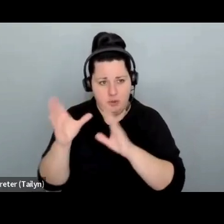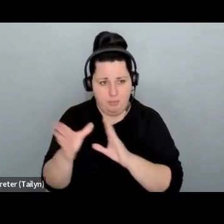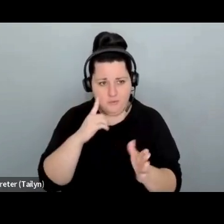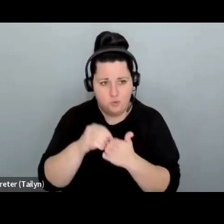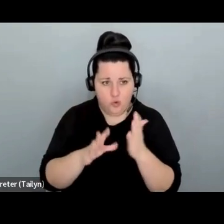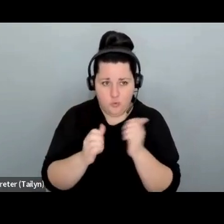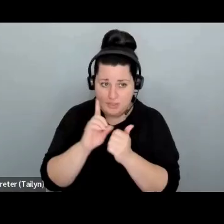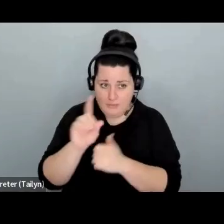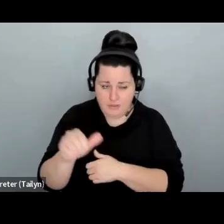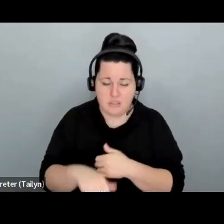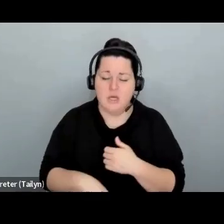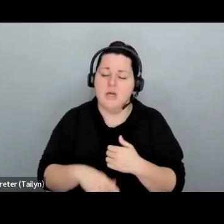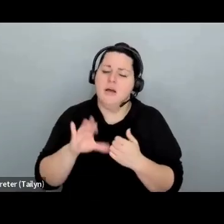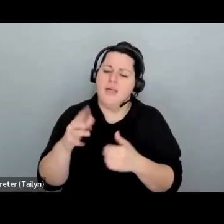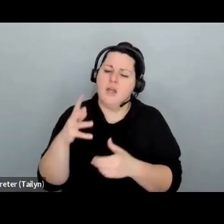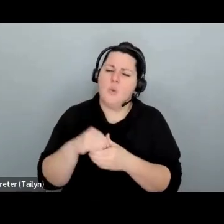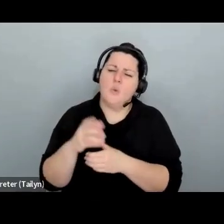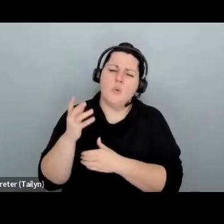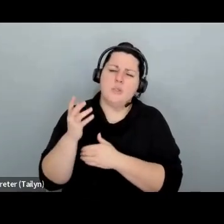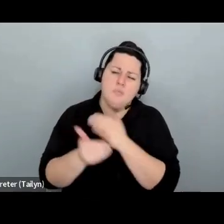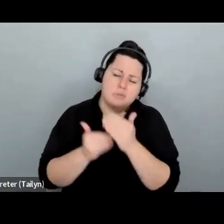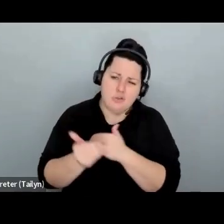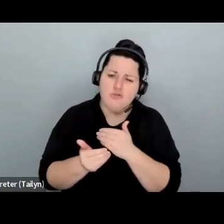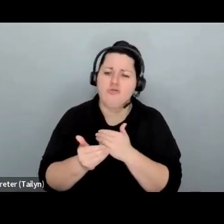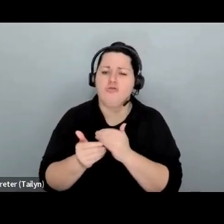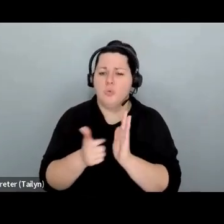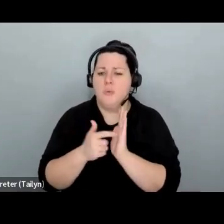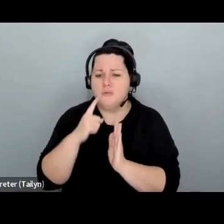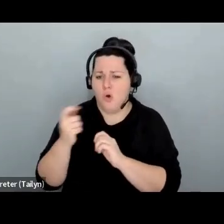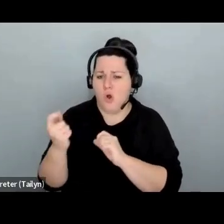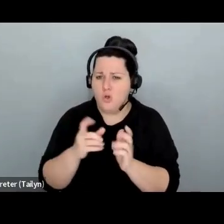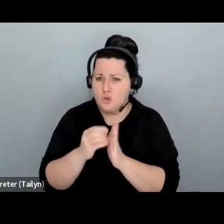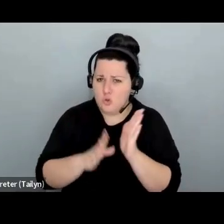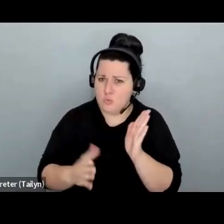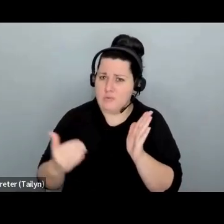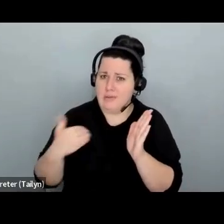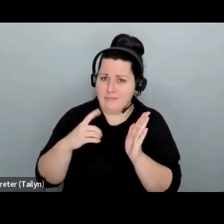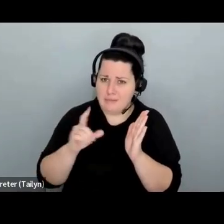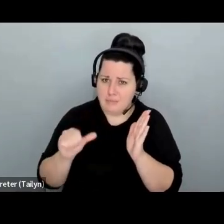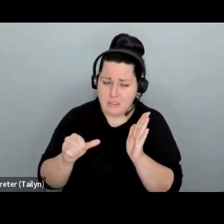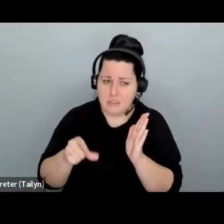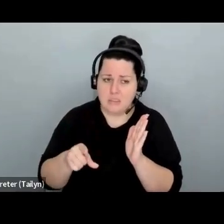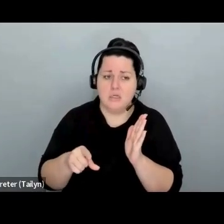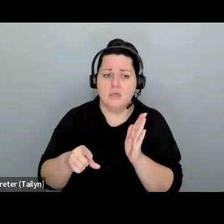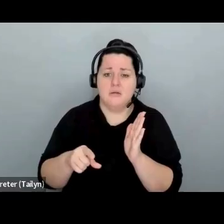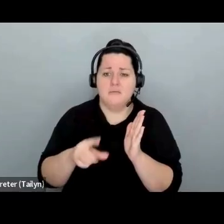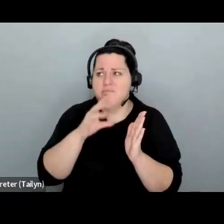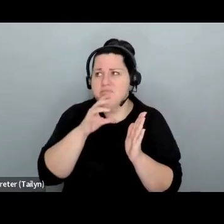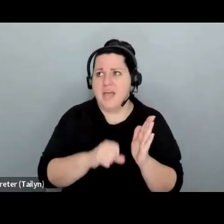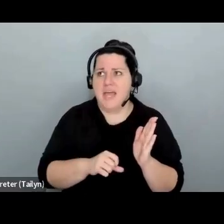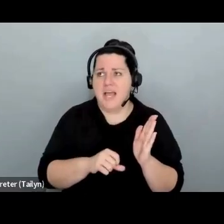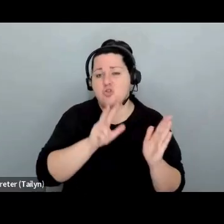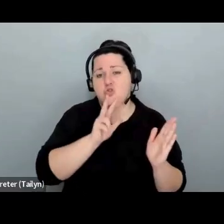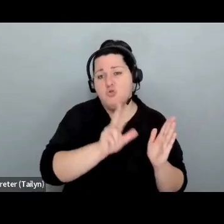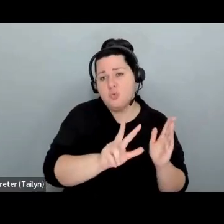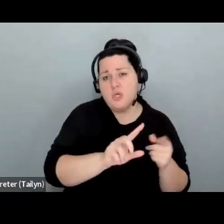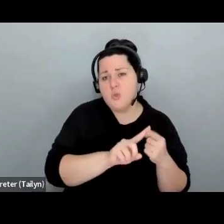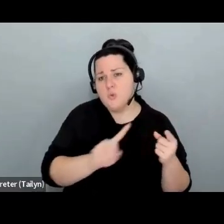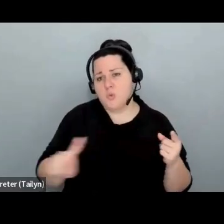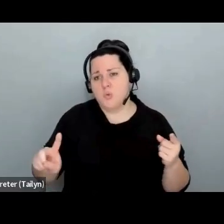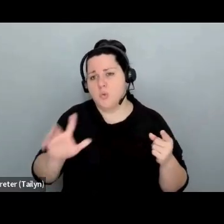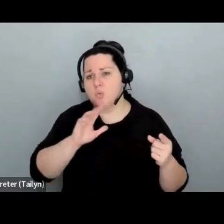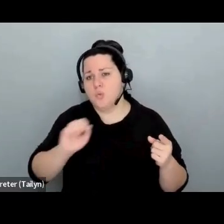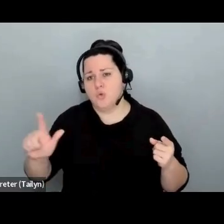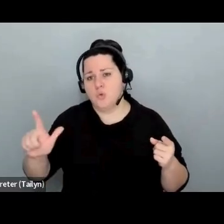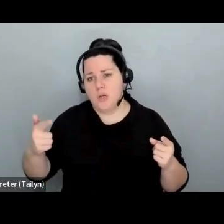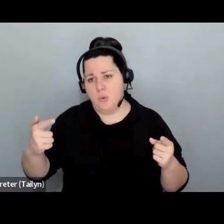Disabilities. This includes procedures and requirements for all students with disabilities aged 3 through 21